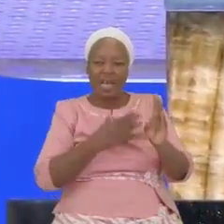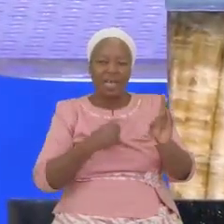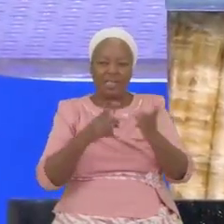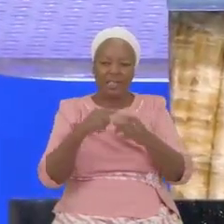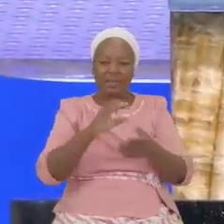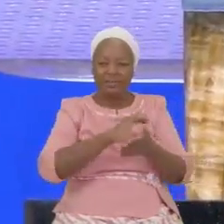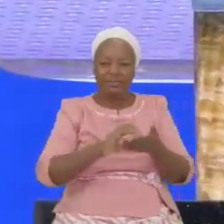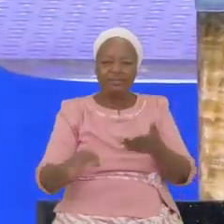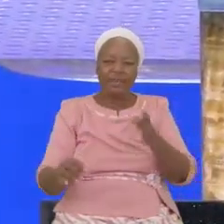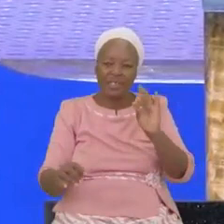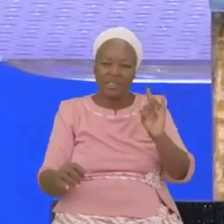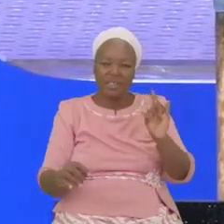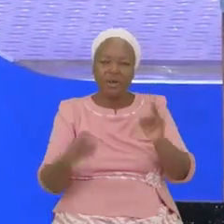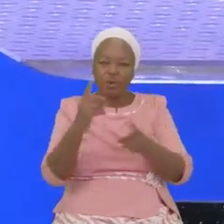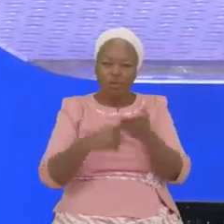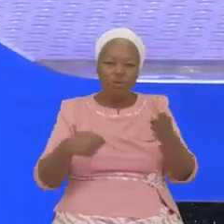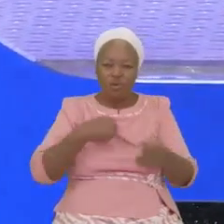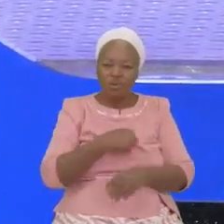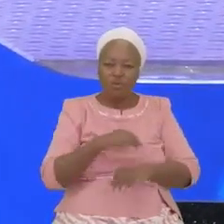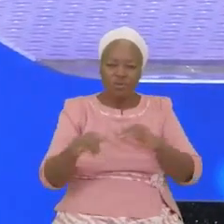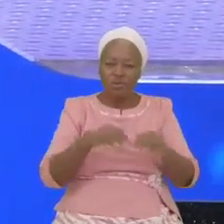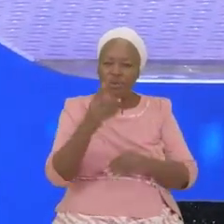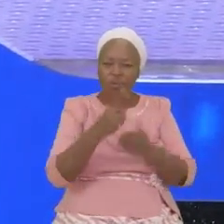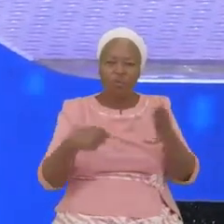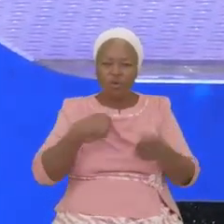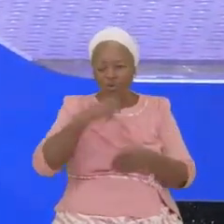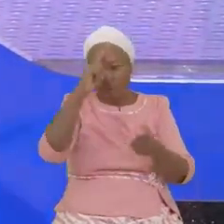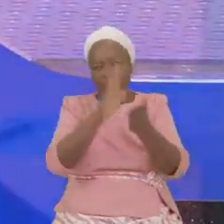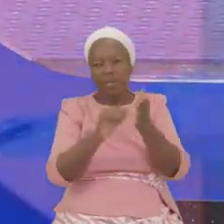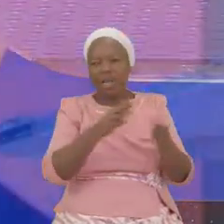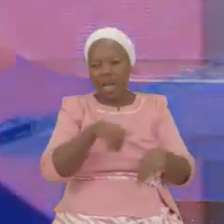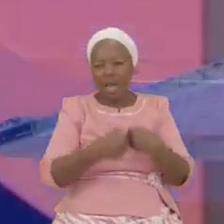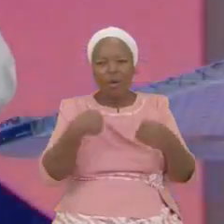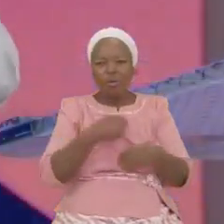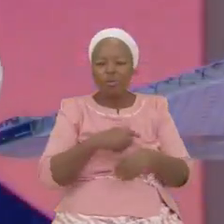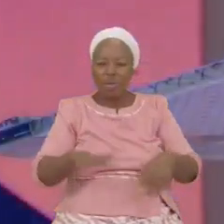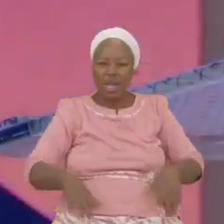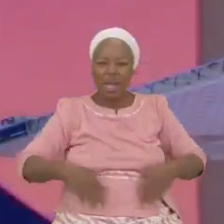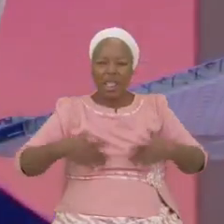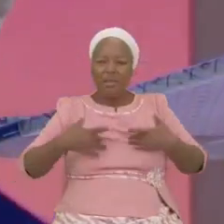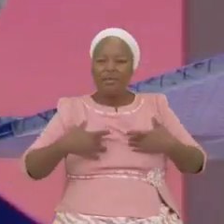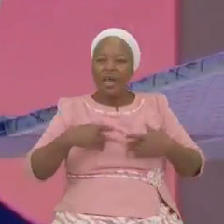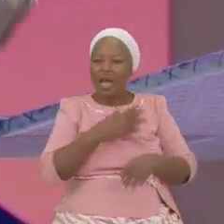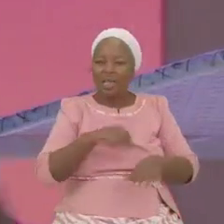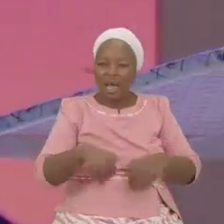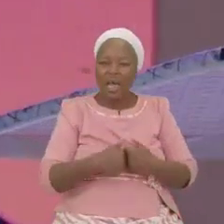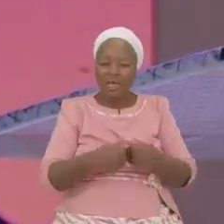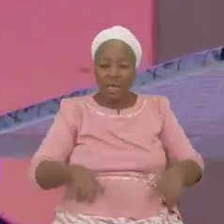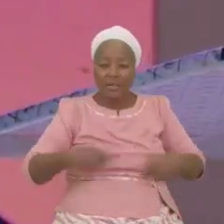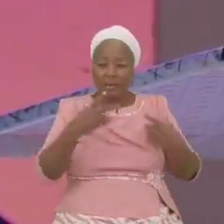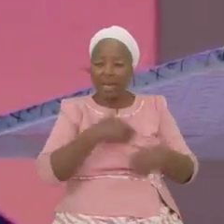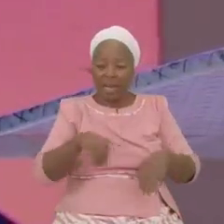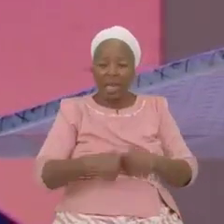in verse 8, what we do, what we believe, how we live, how we respond to situations